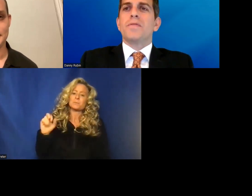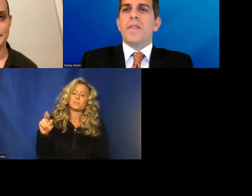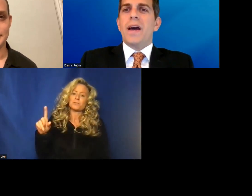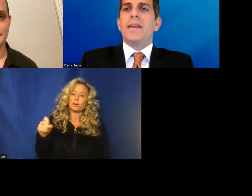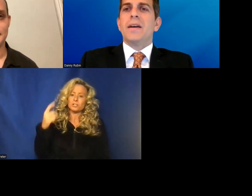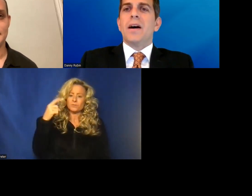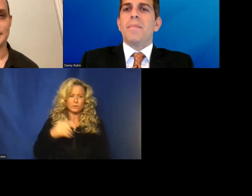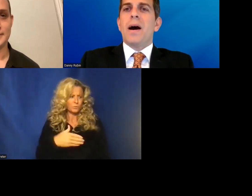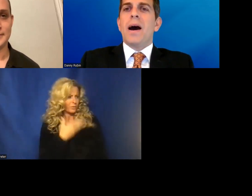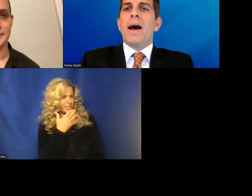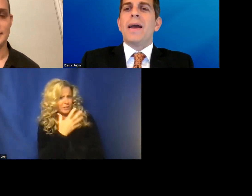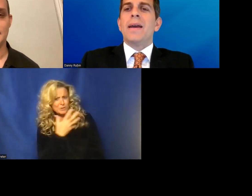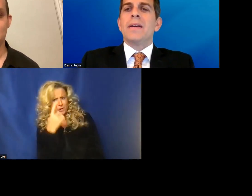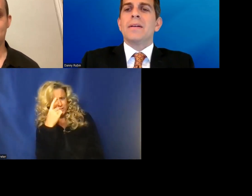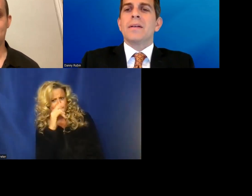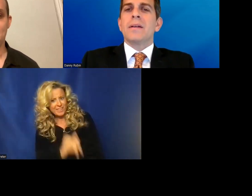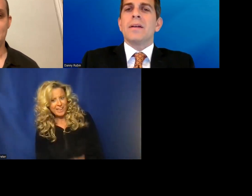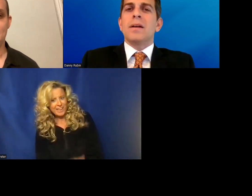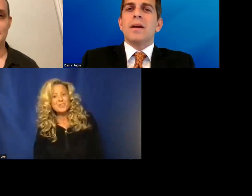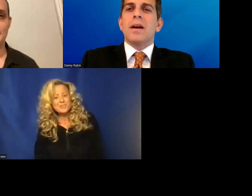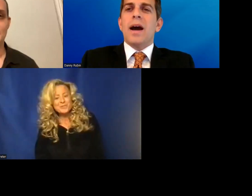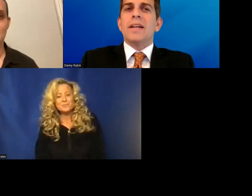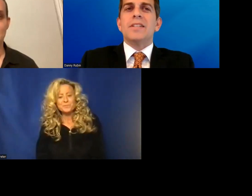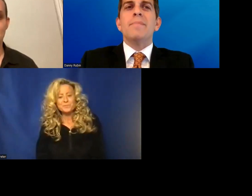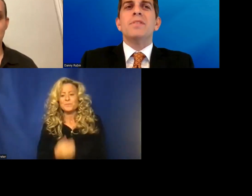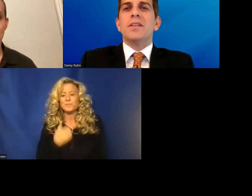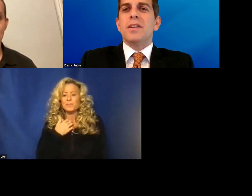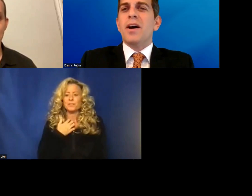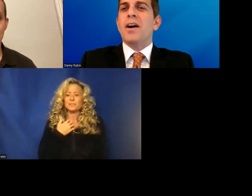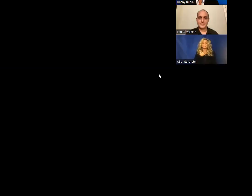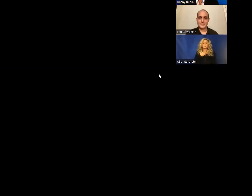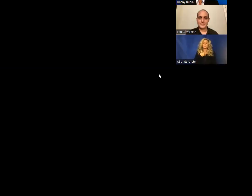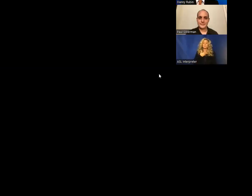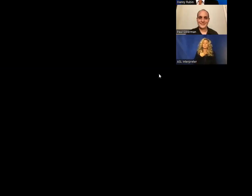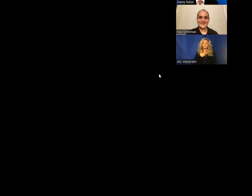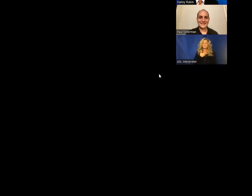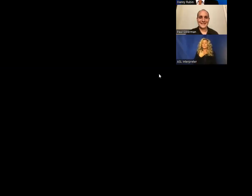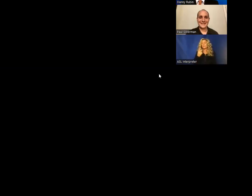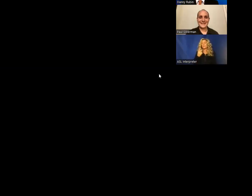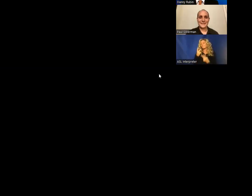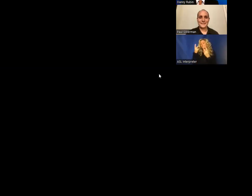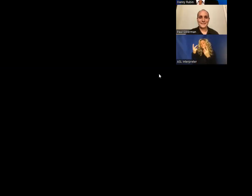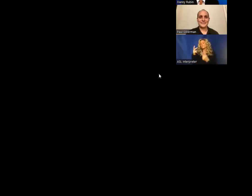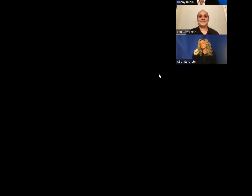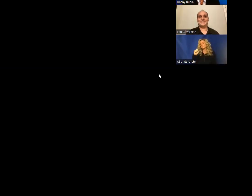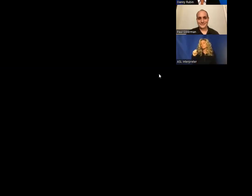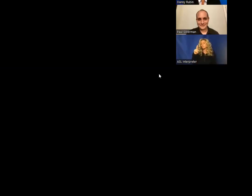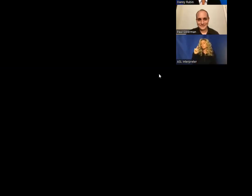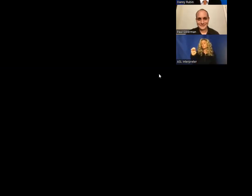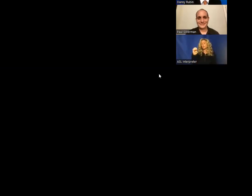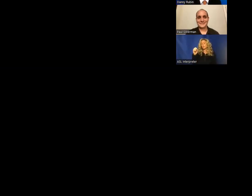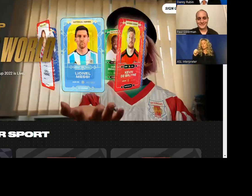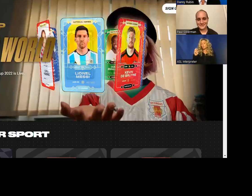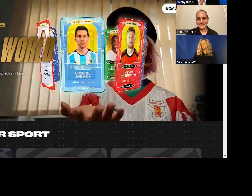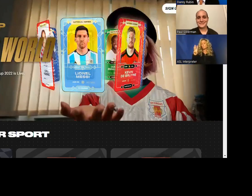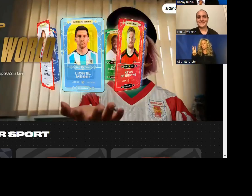very much for that. I visited the Sorare site. I attempted to understand